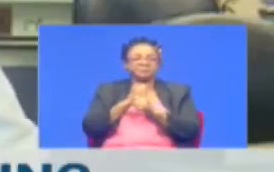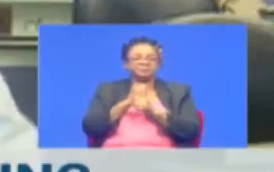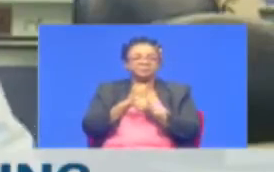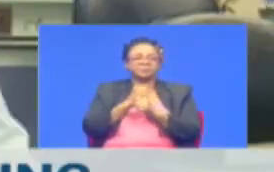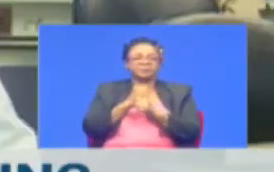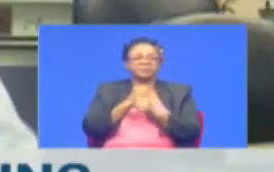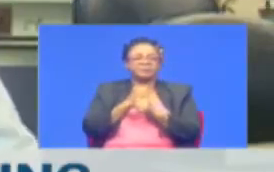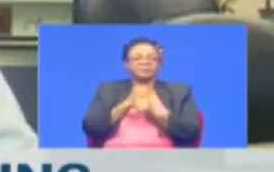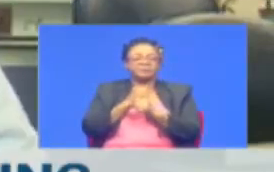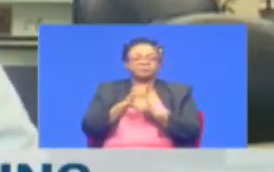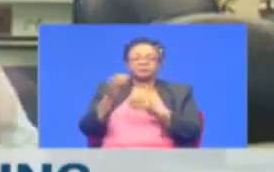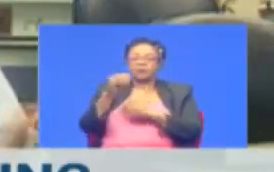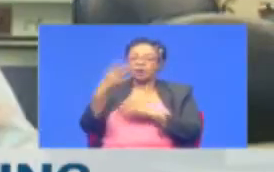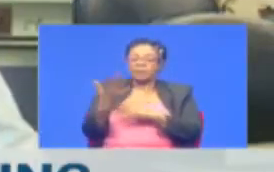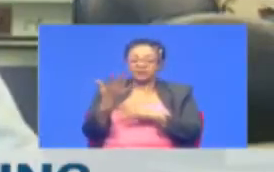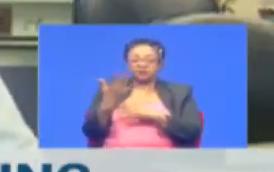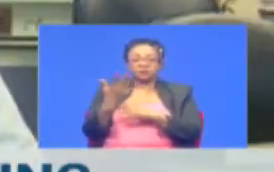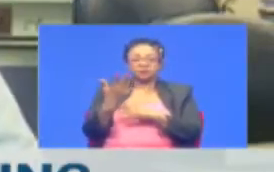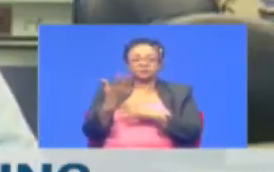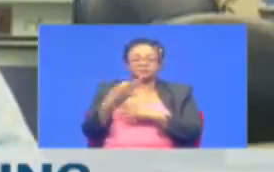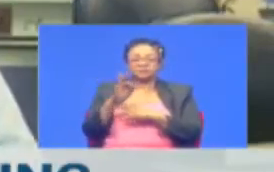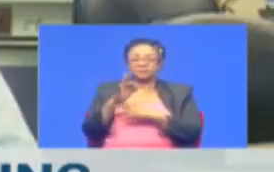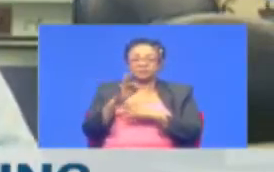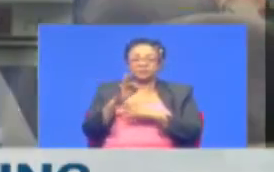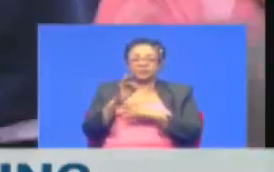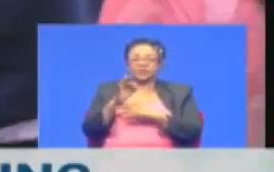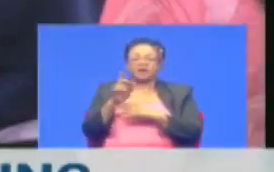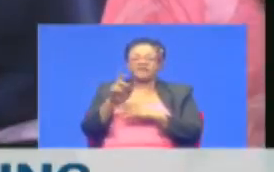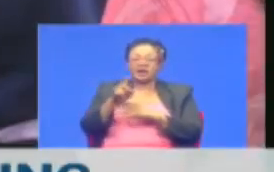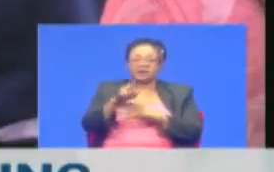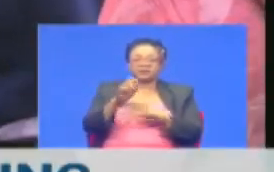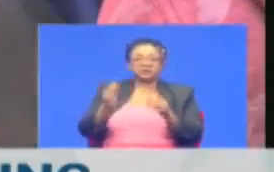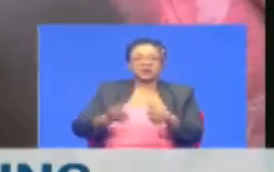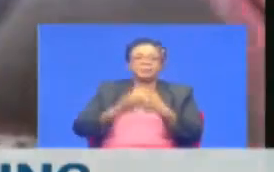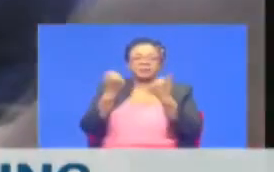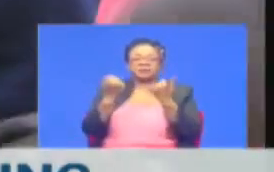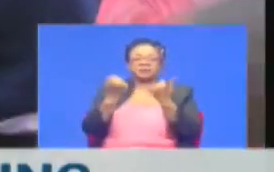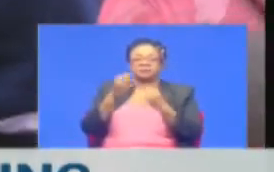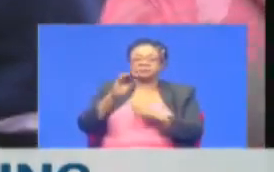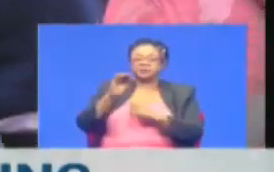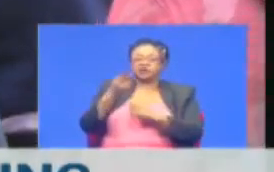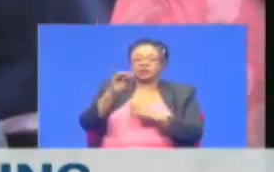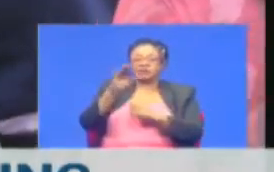how much exposure of the virus has happened in the country. Charity Mwangi, NTV.